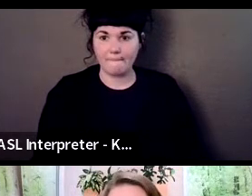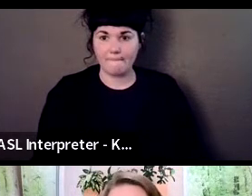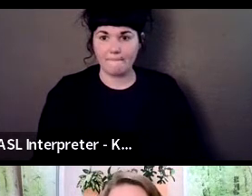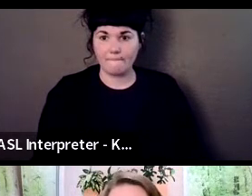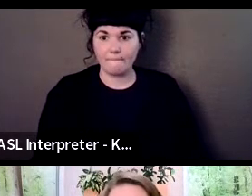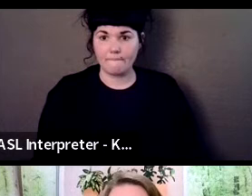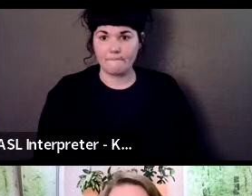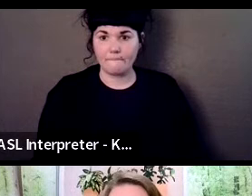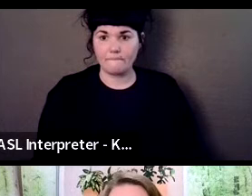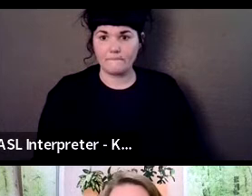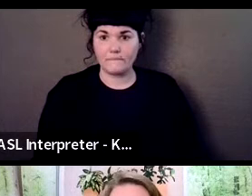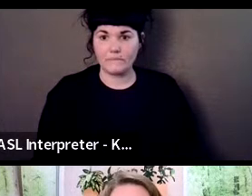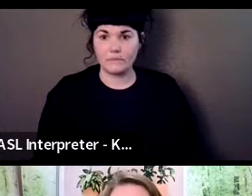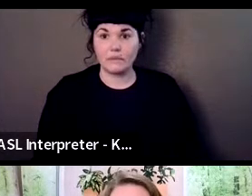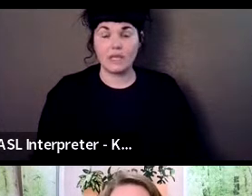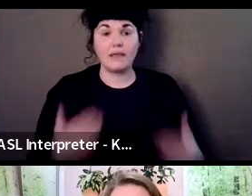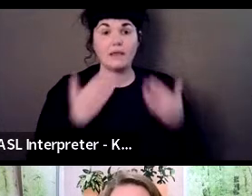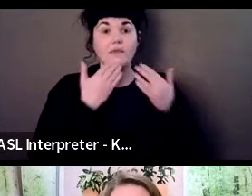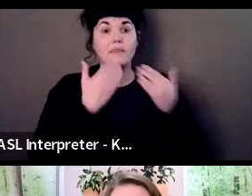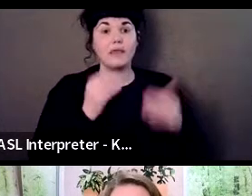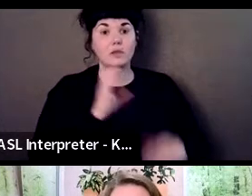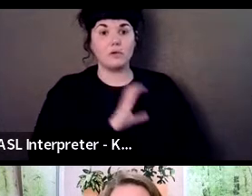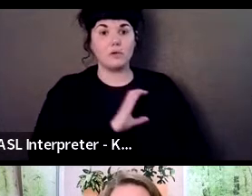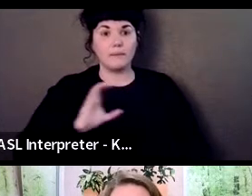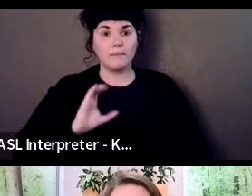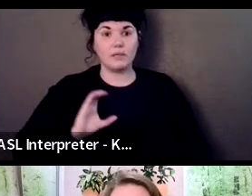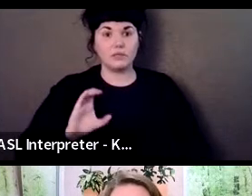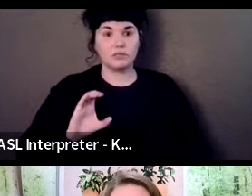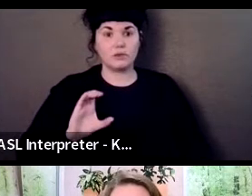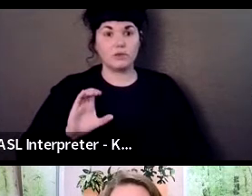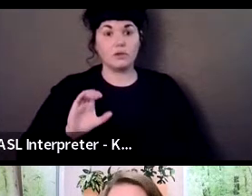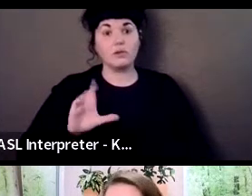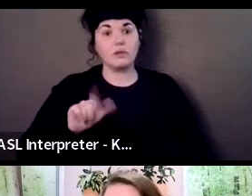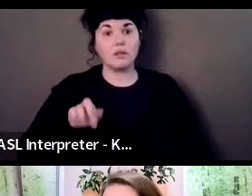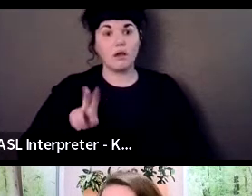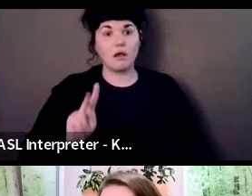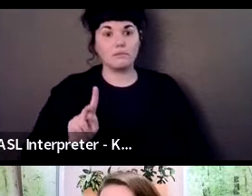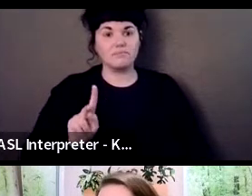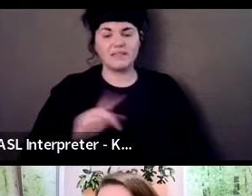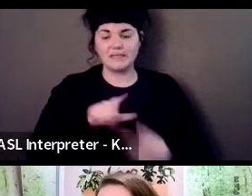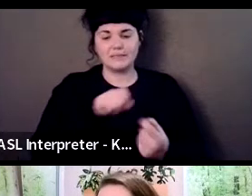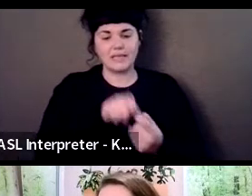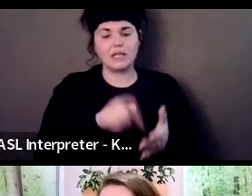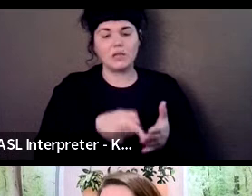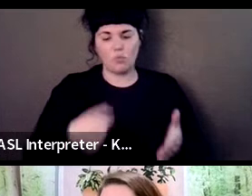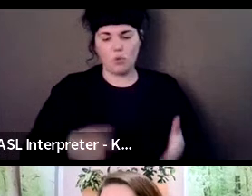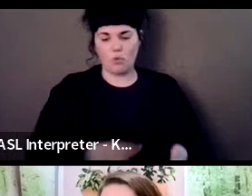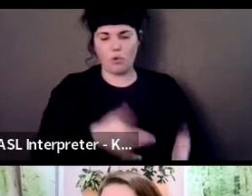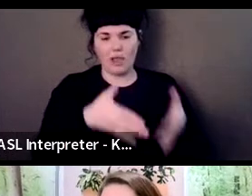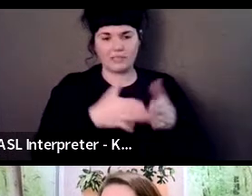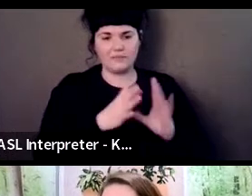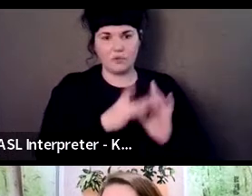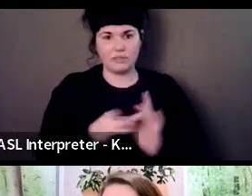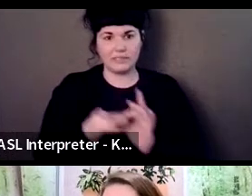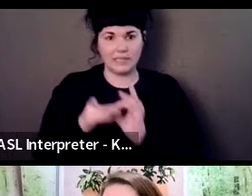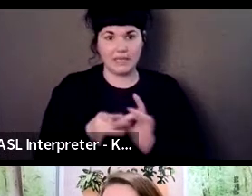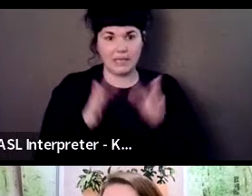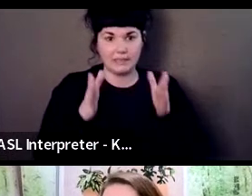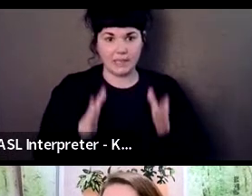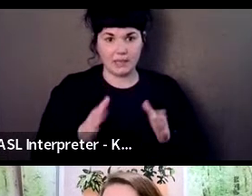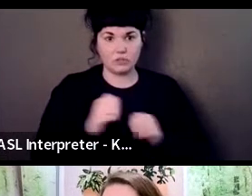And thank you, Commissioner Clark. That's exactly what we were asking for, was a liaison structure,